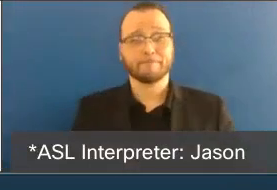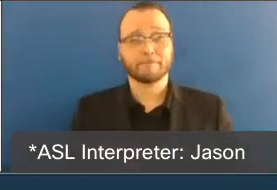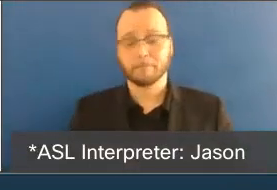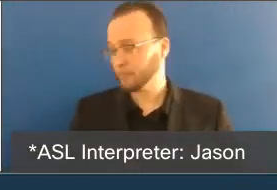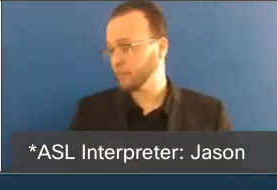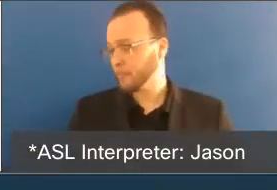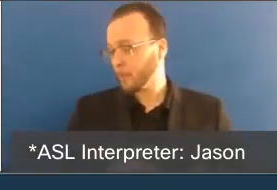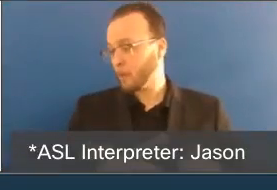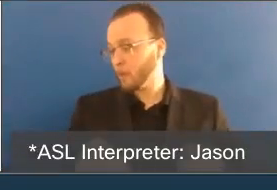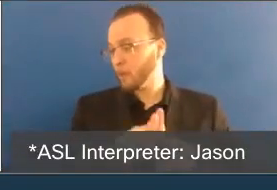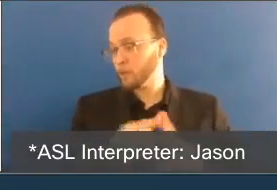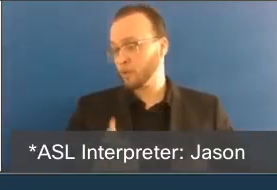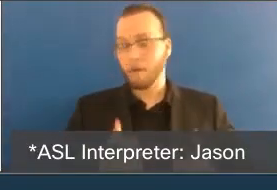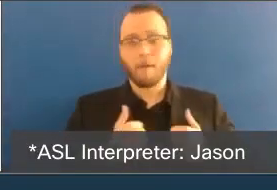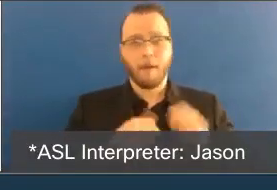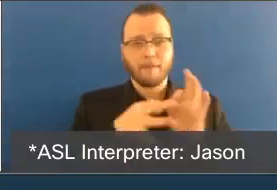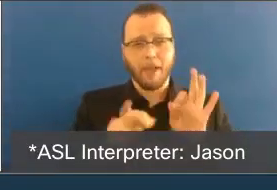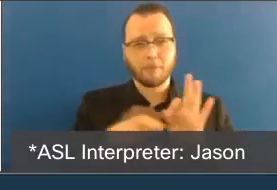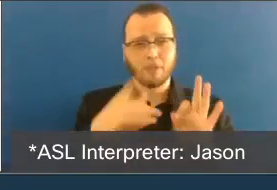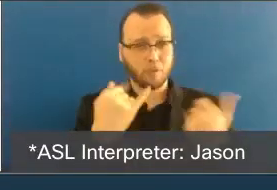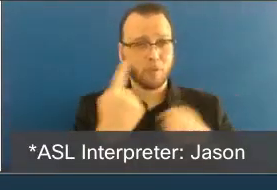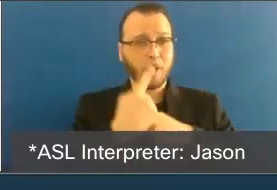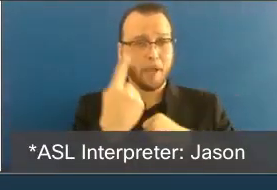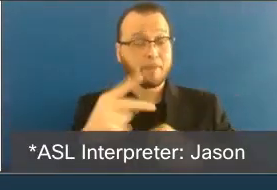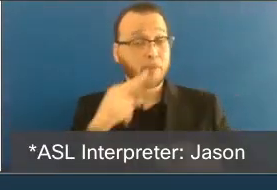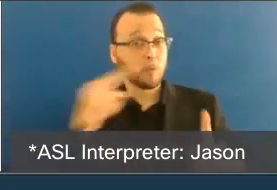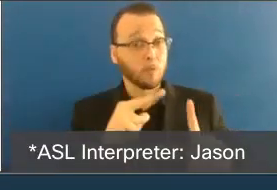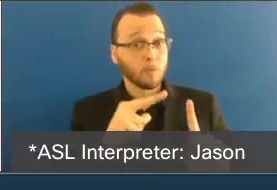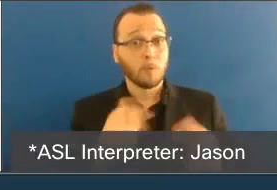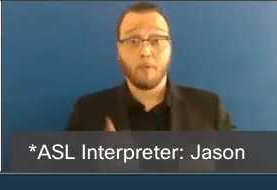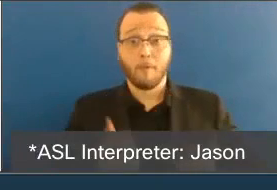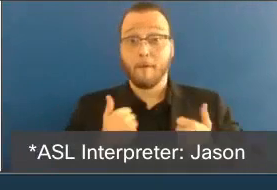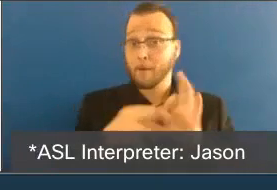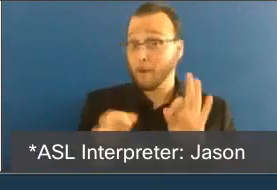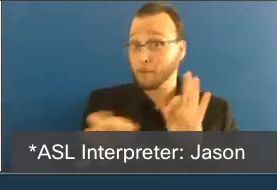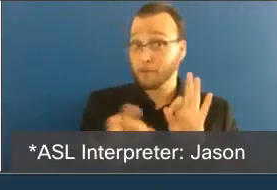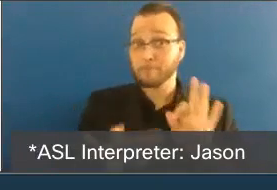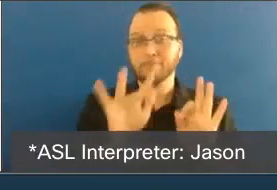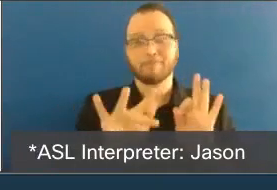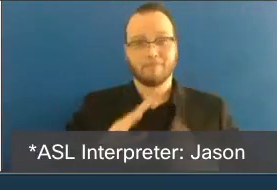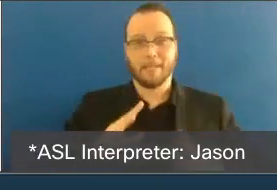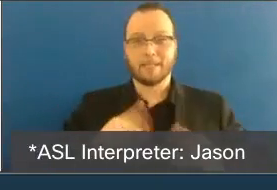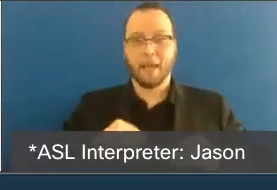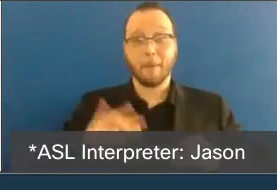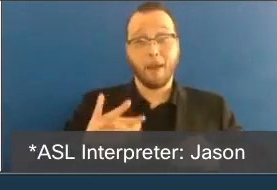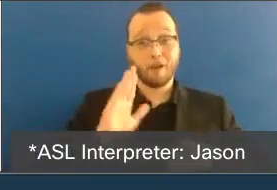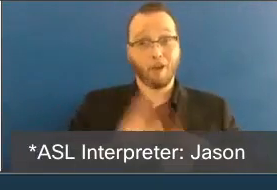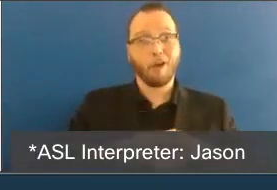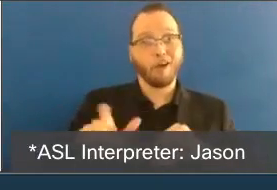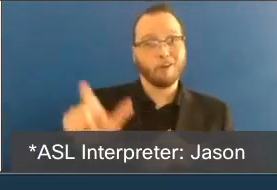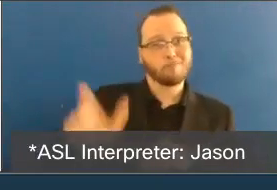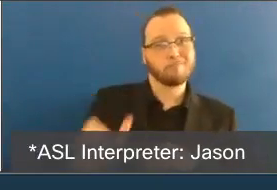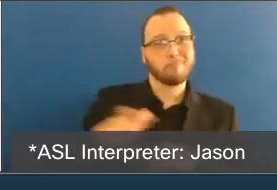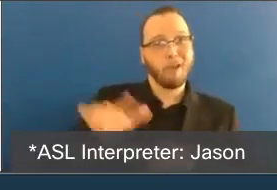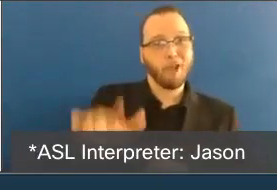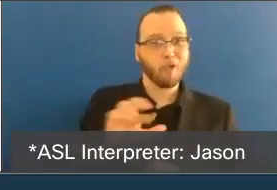There is also live captioning for this event. To view live captioning, select the Accept button in the Multimedia pod located in the